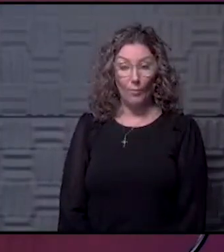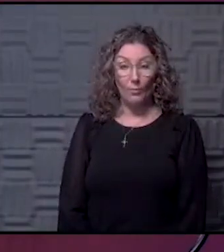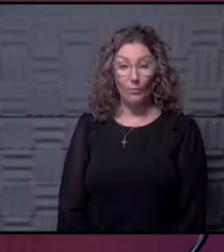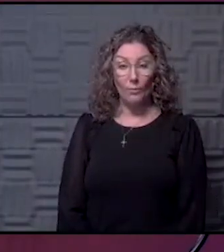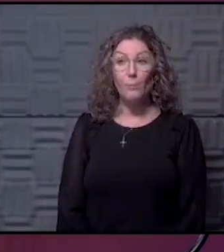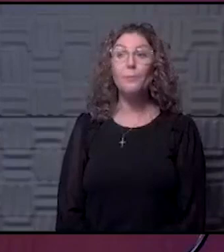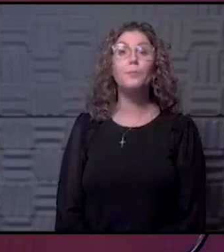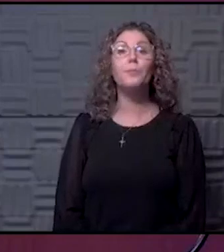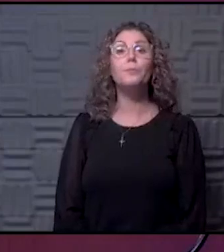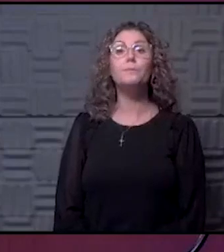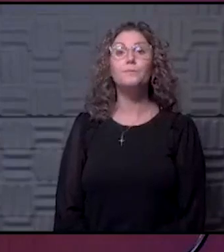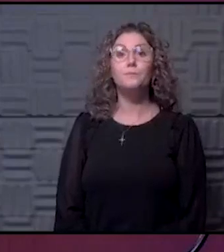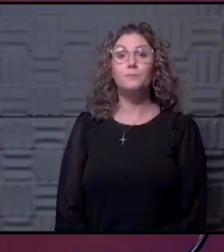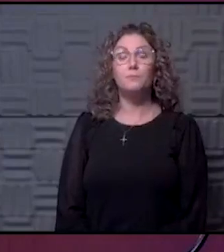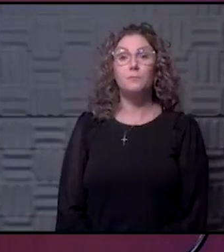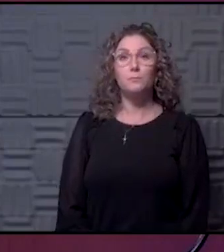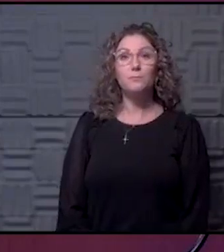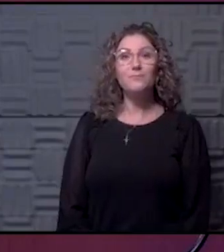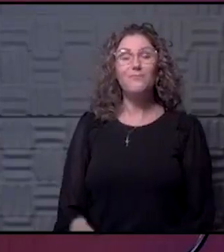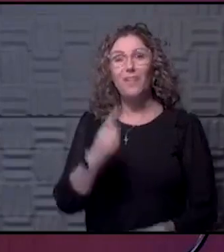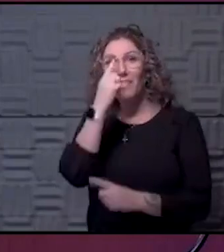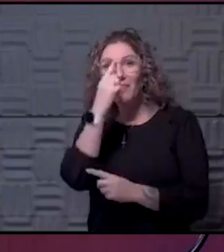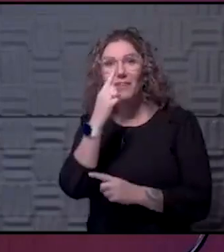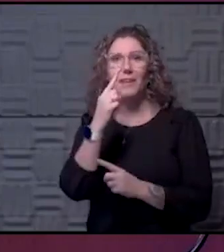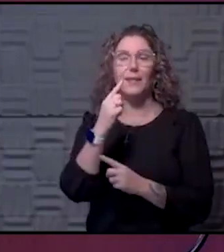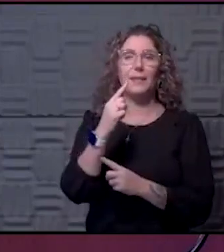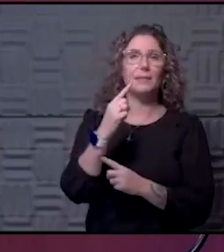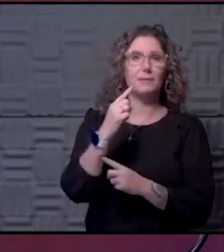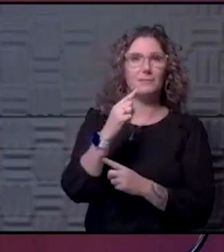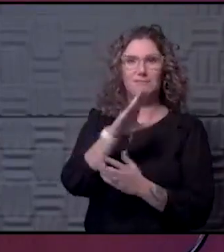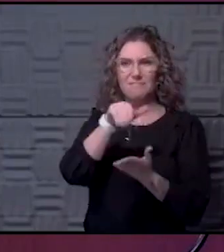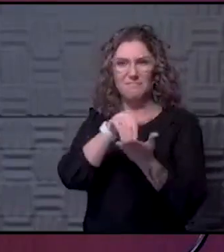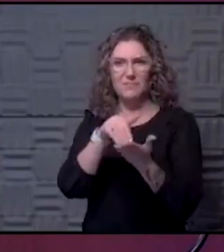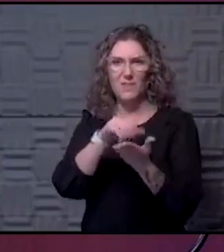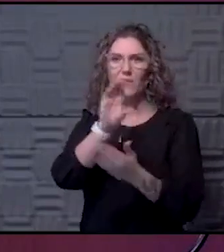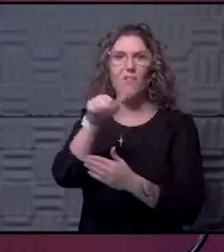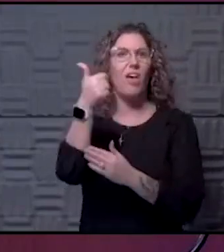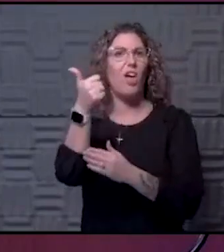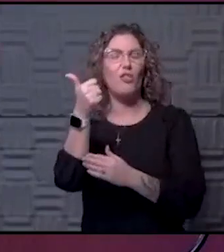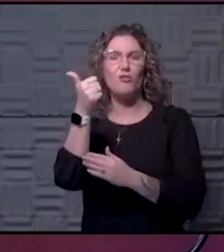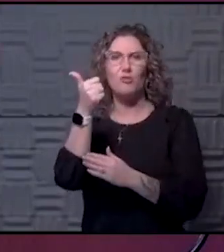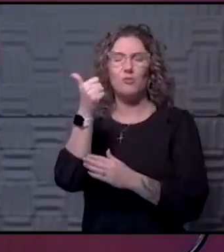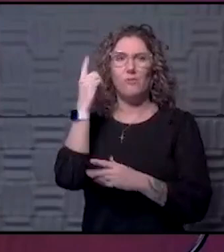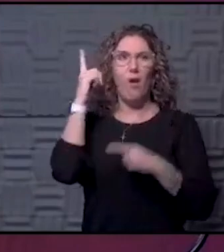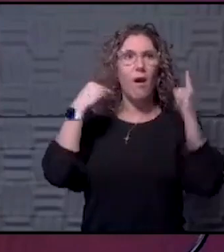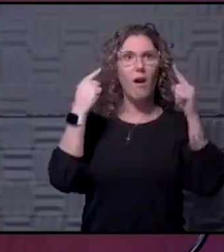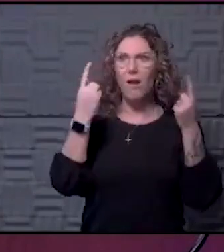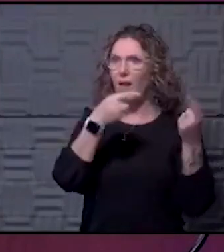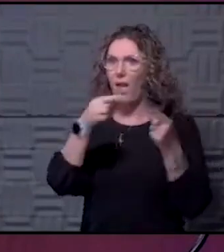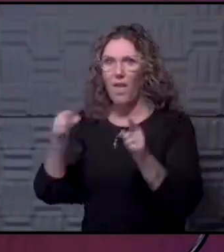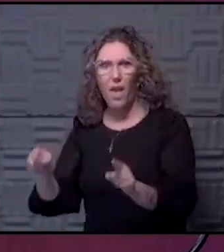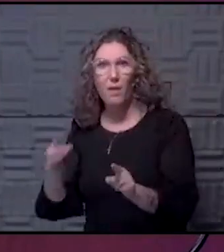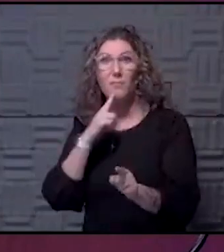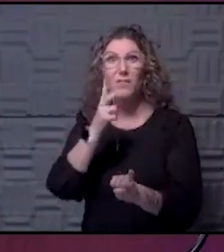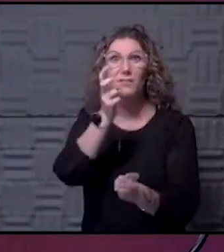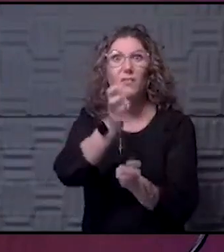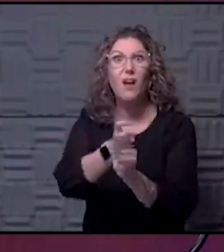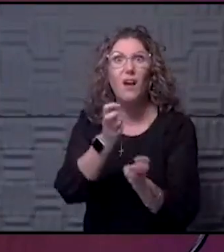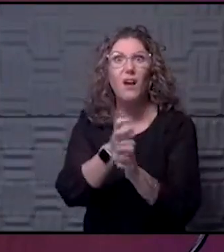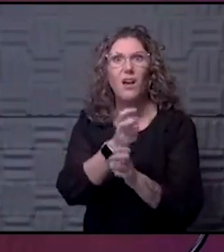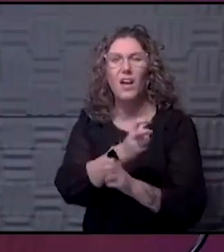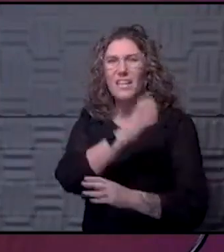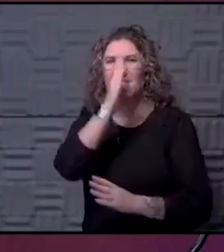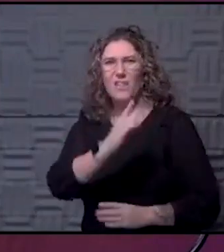I just think in the midst of the other craziness that's going on in the world too, I think that's hard. Never did I think that this would be